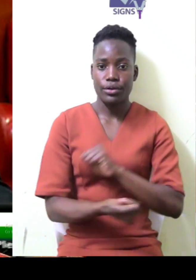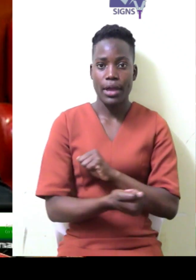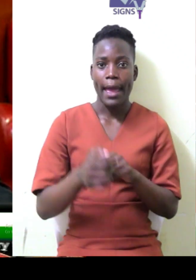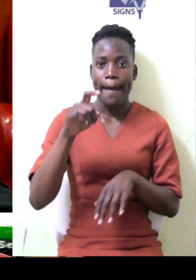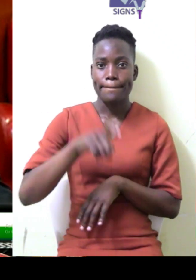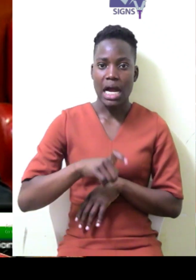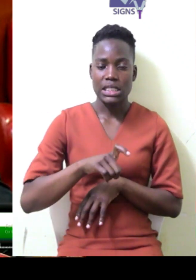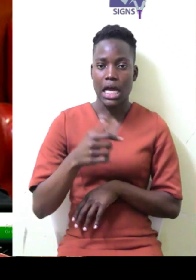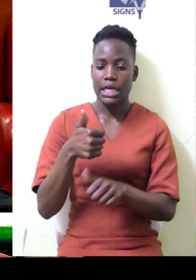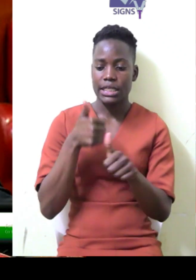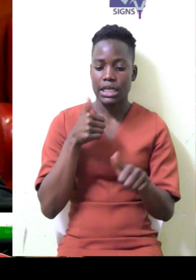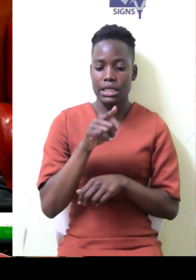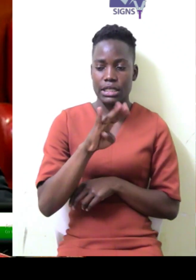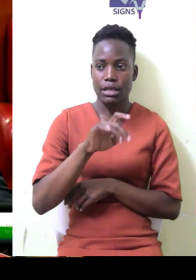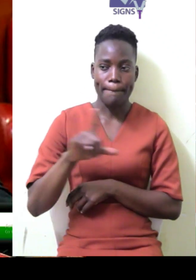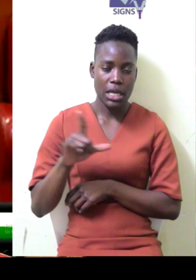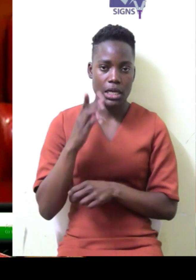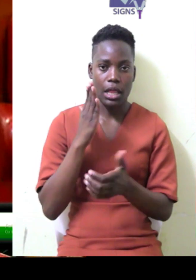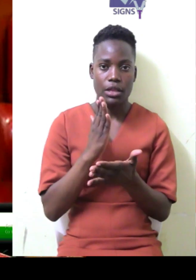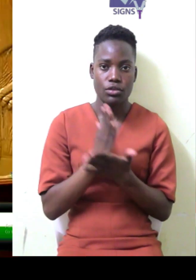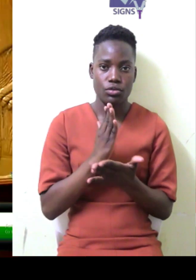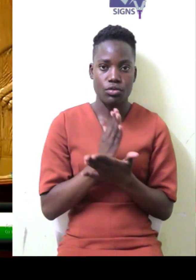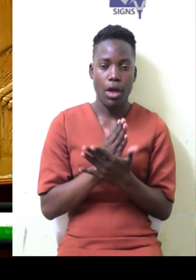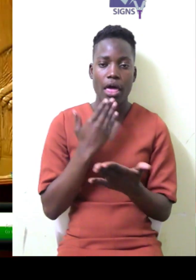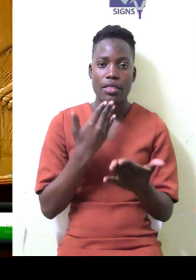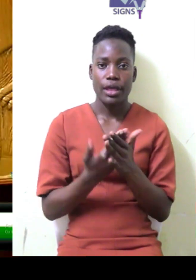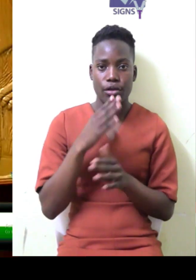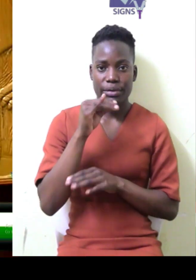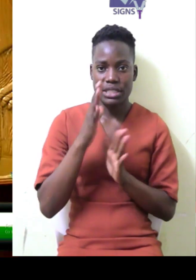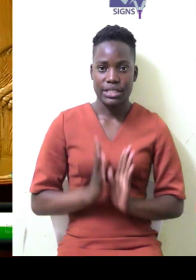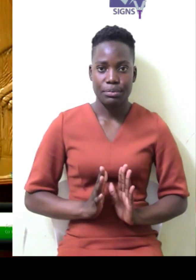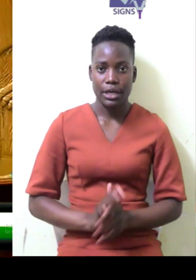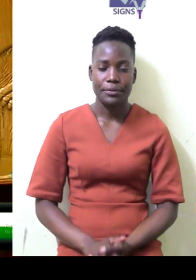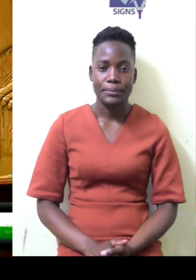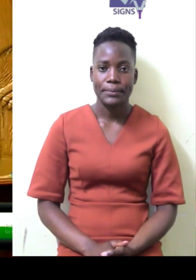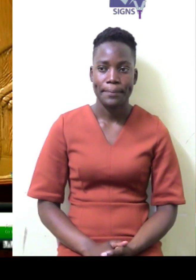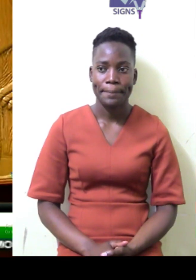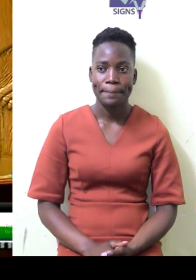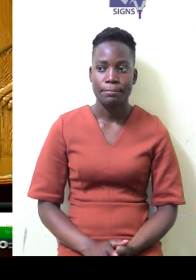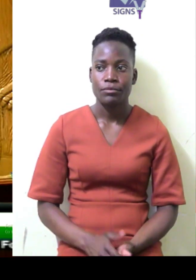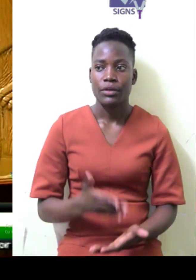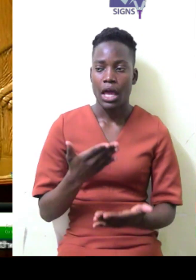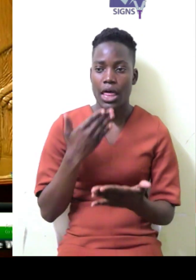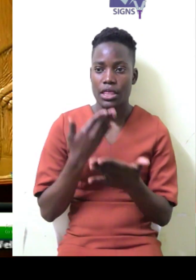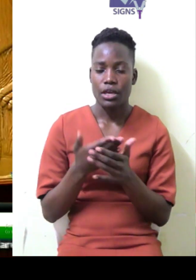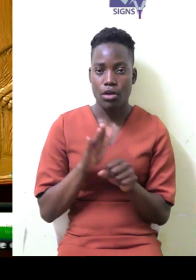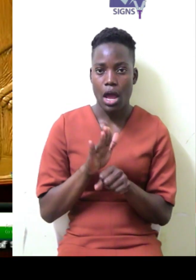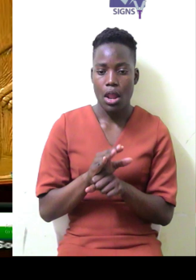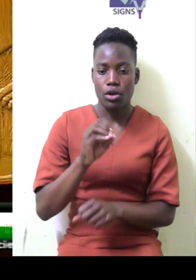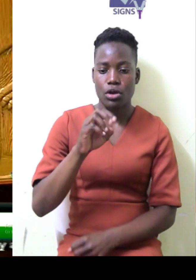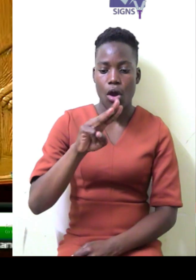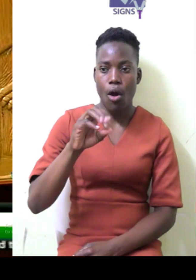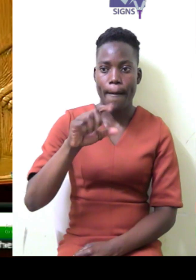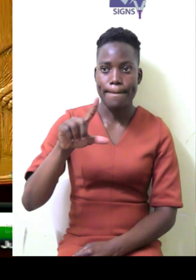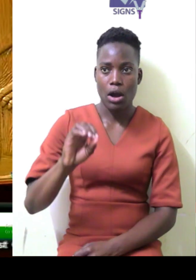and we must reject this bill in totality. Thank you, Mr. Speaker. Thank you, Dr. Mola. Members, before I give the